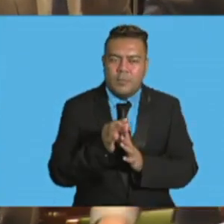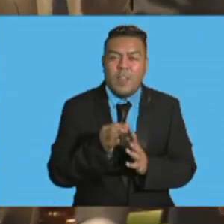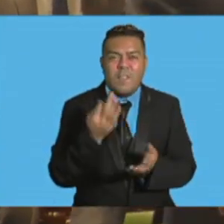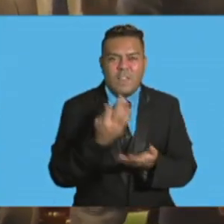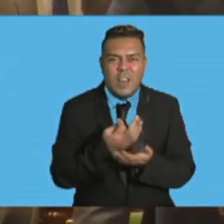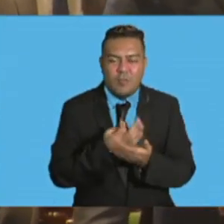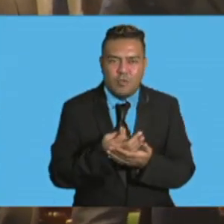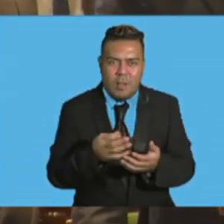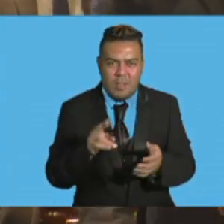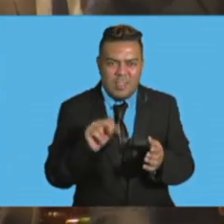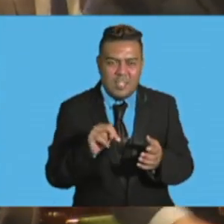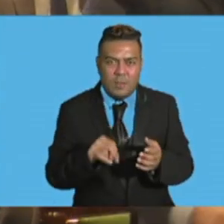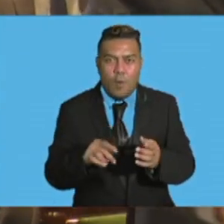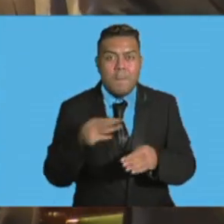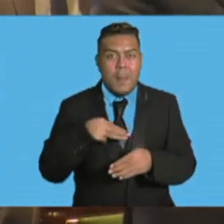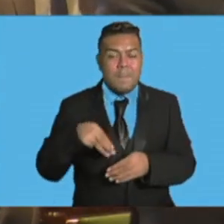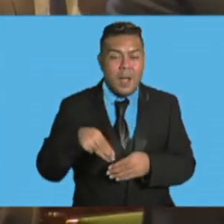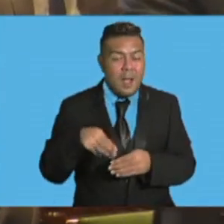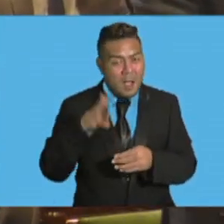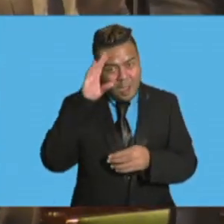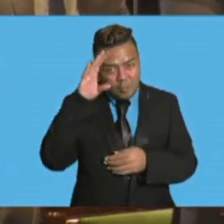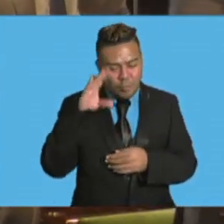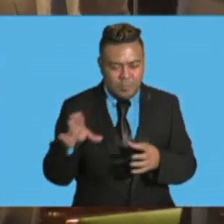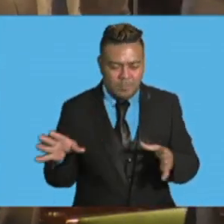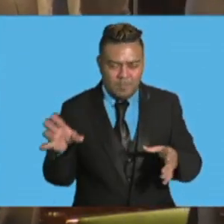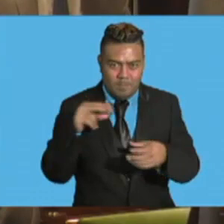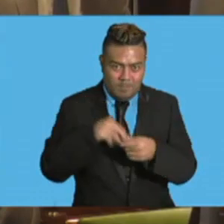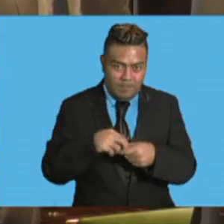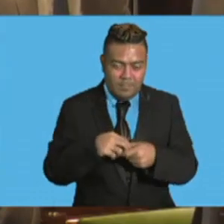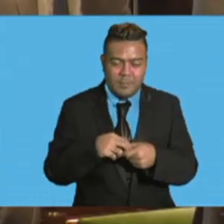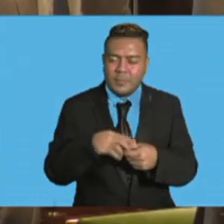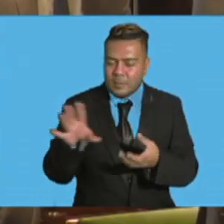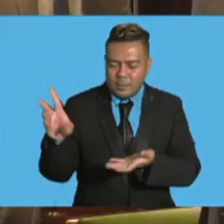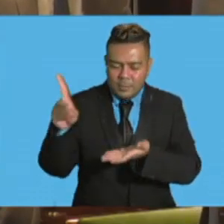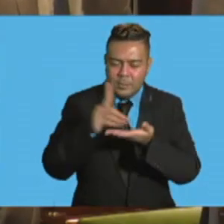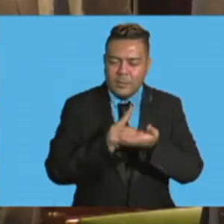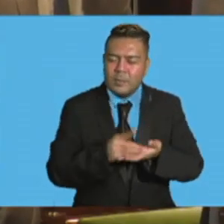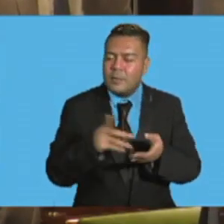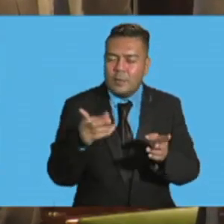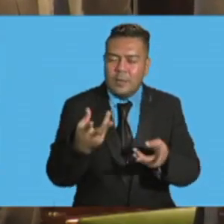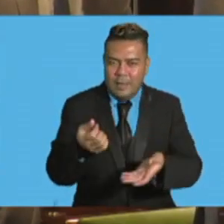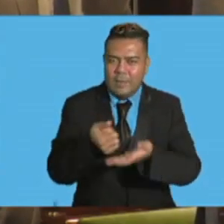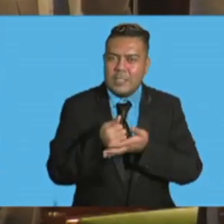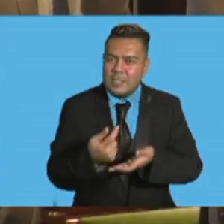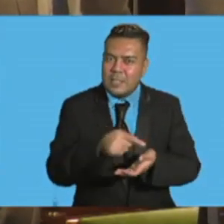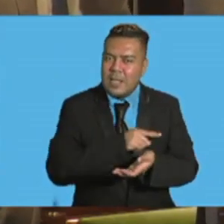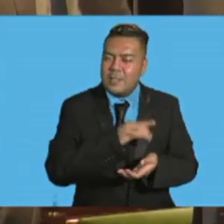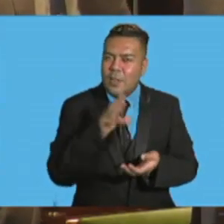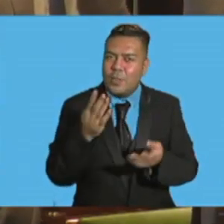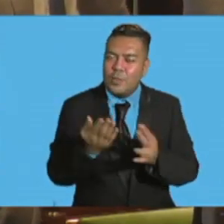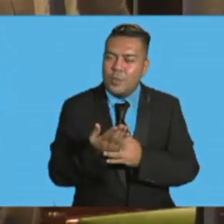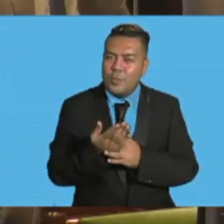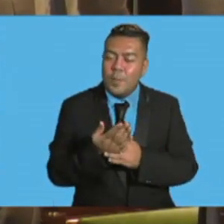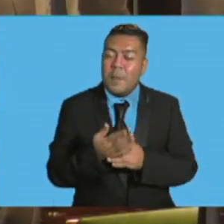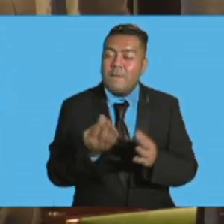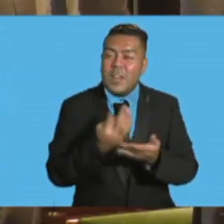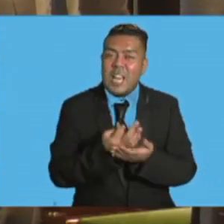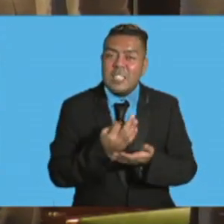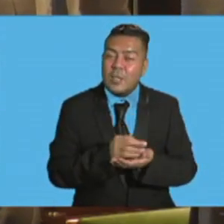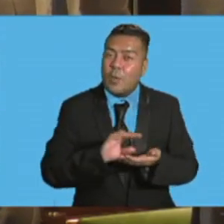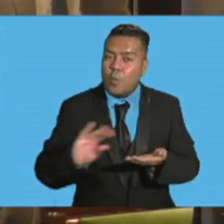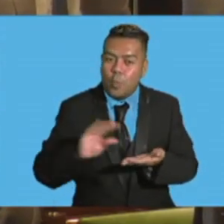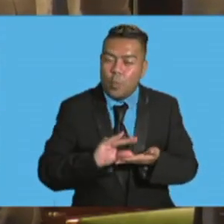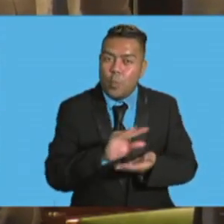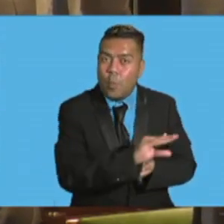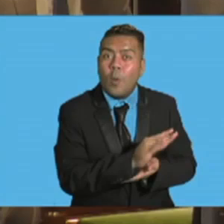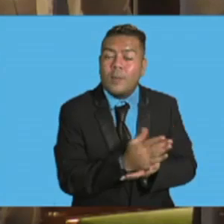countries. ADB remains a genuine development partner for Fiji and has assisted us through various technical assistance programs by financing a number of